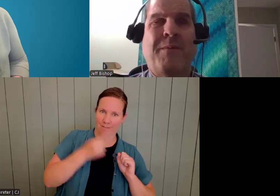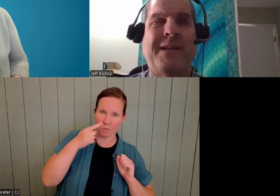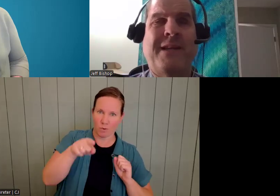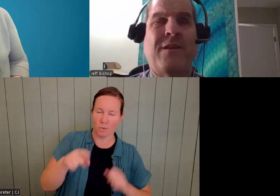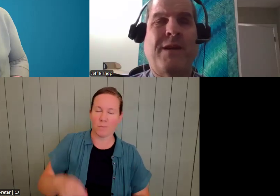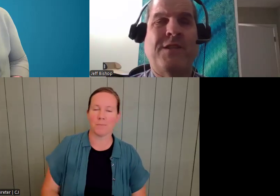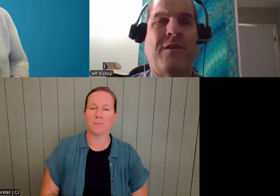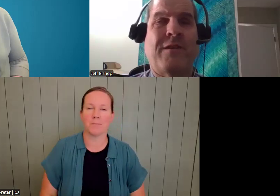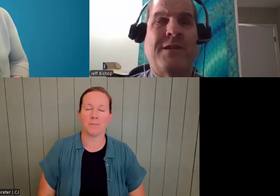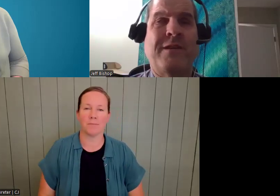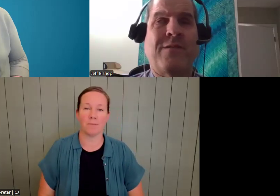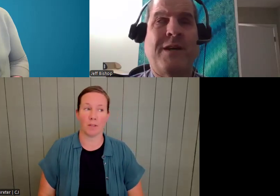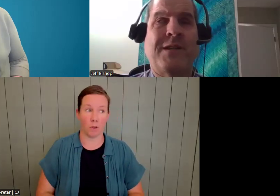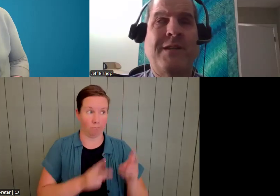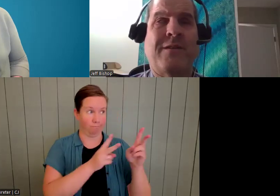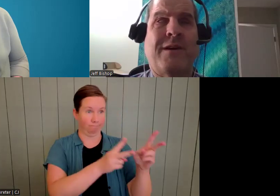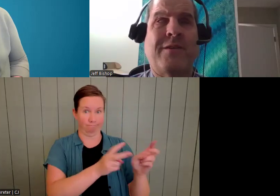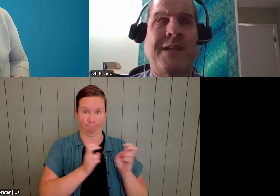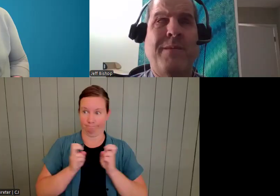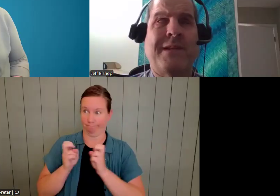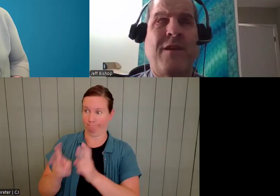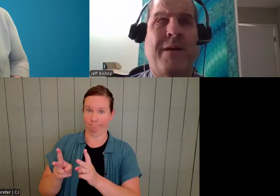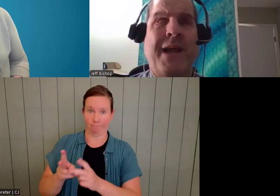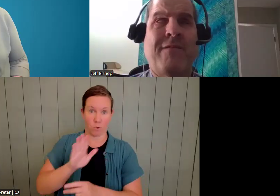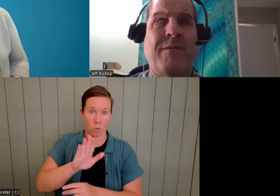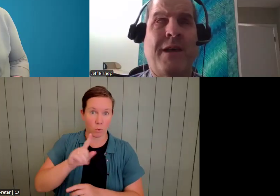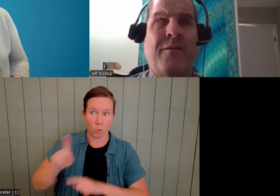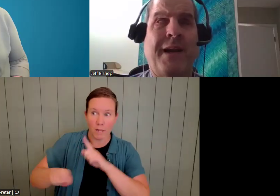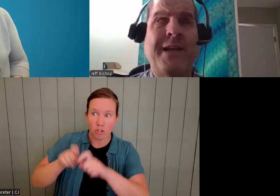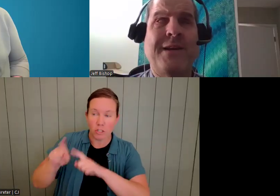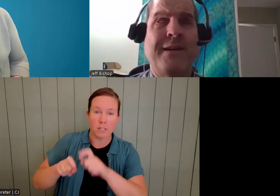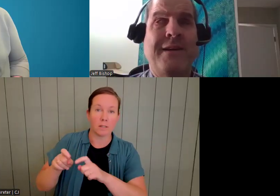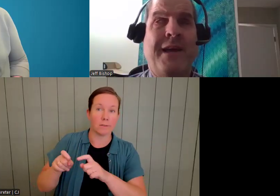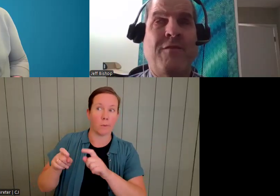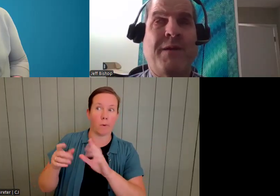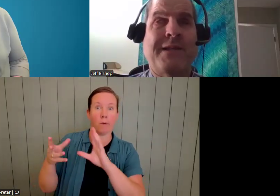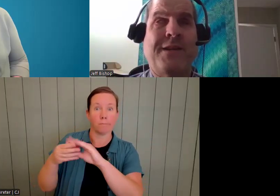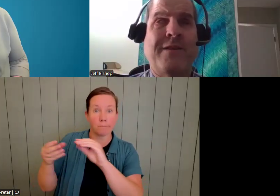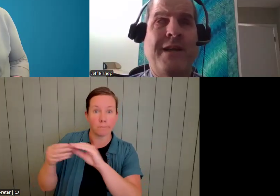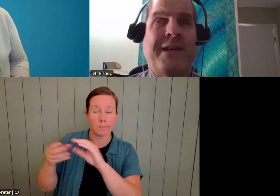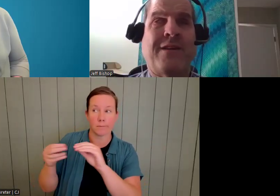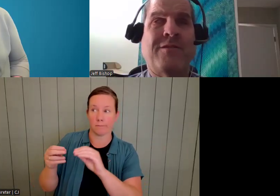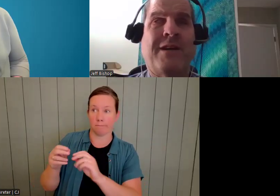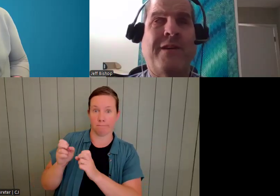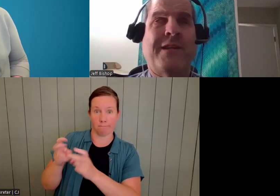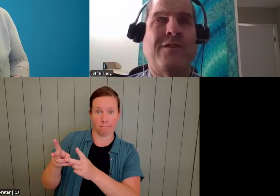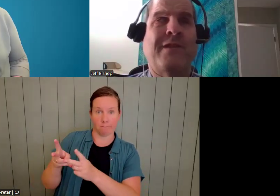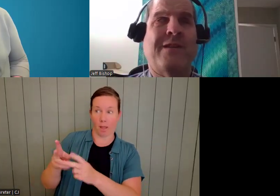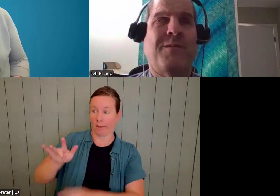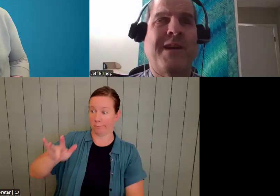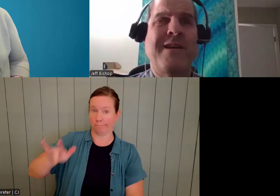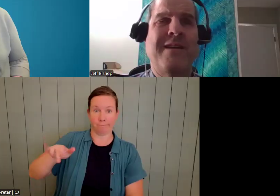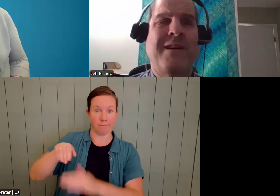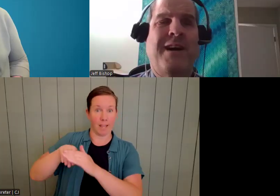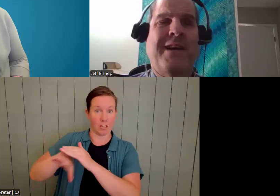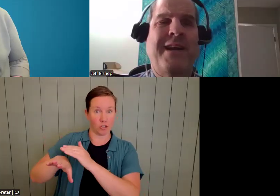then you paste in the question or series of questions or other statements that you might have that are related, and you press enter, and then it goes off and it tells you that